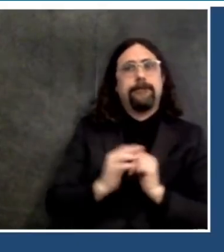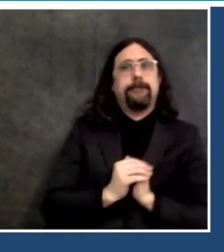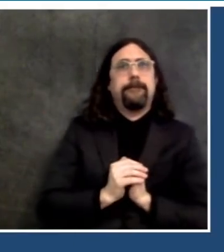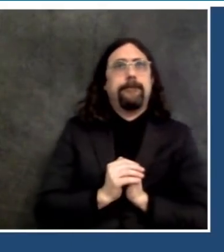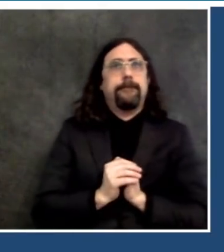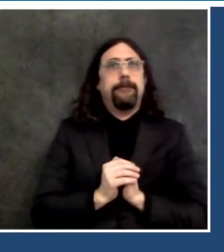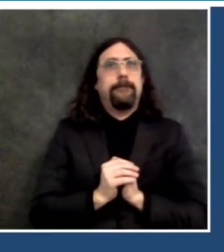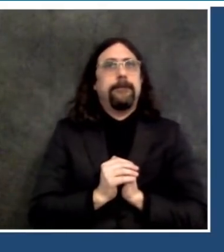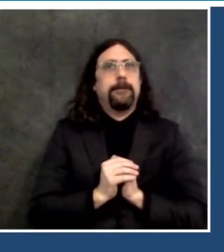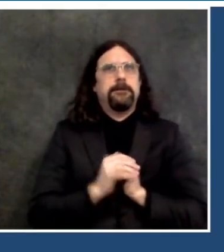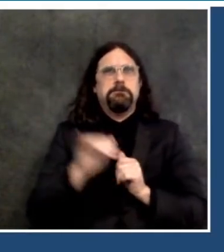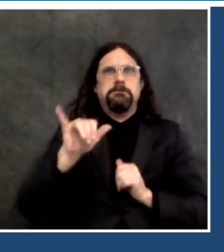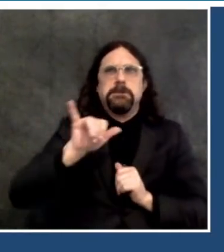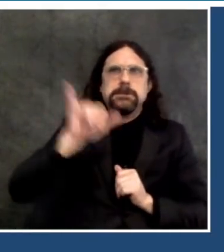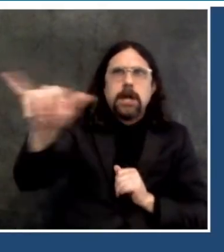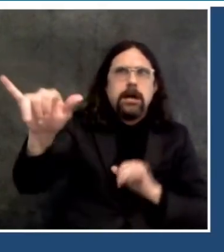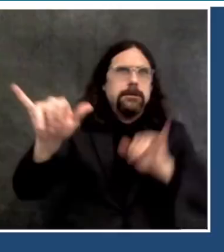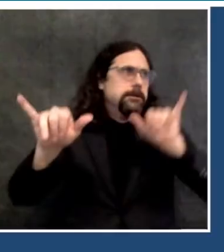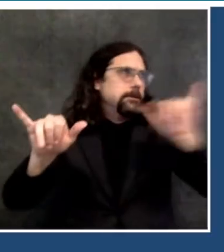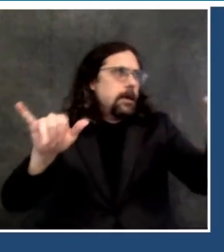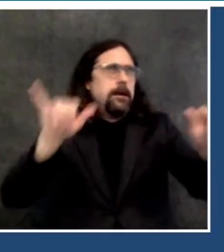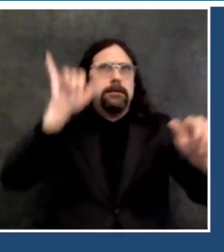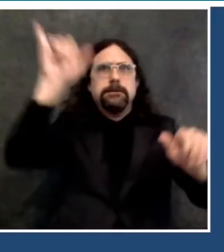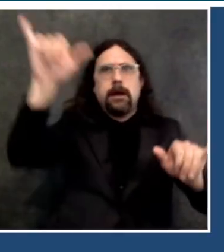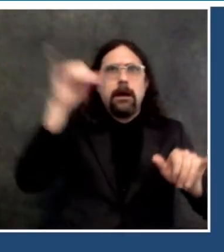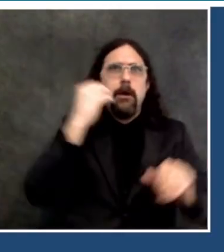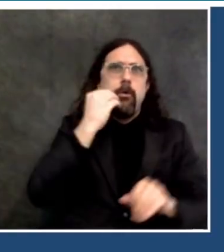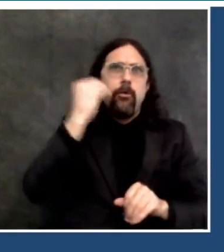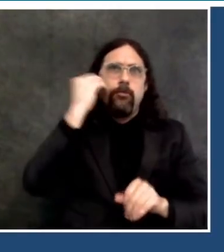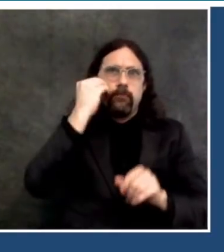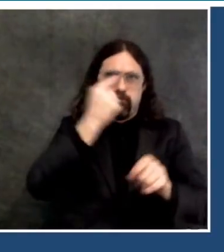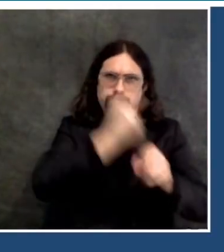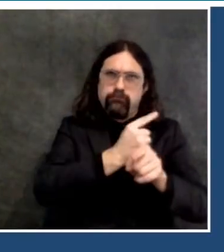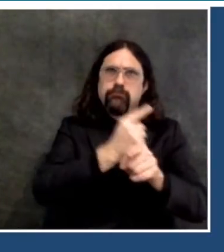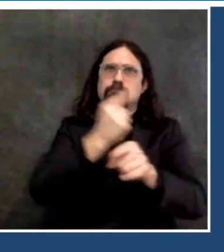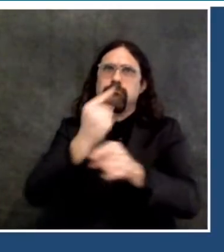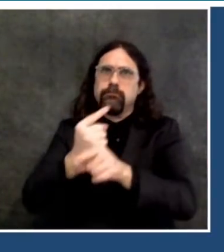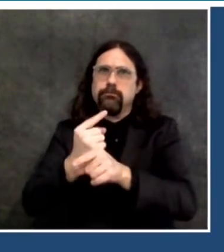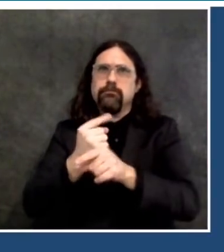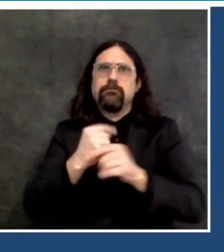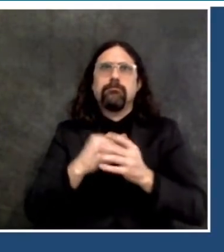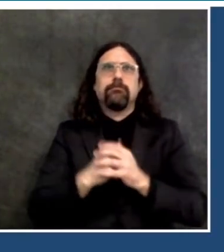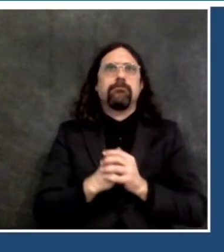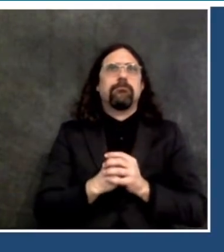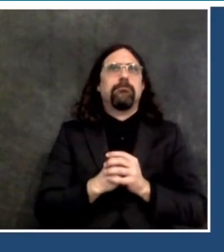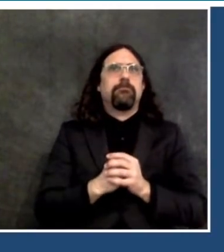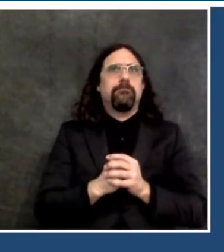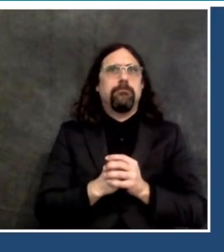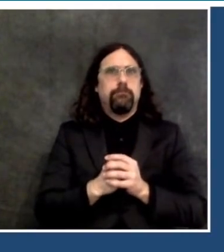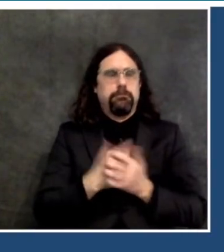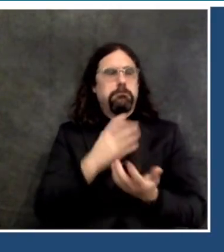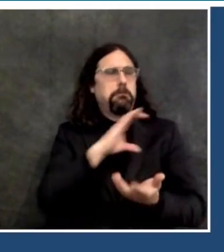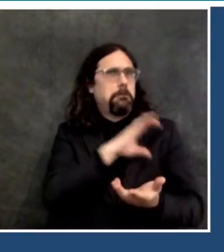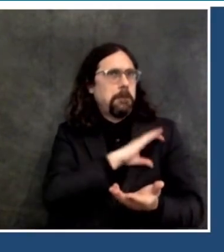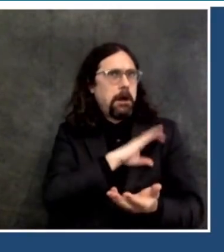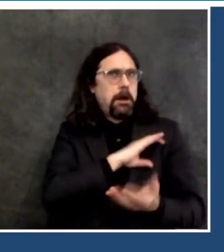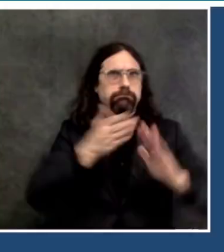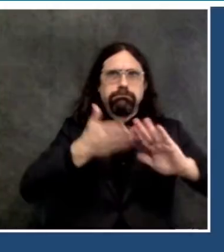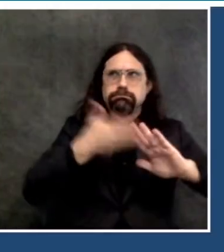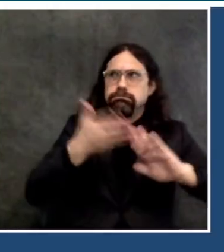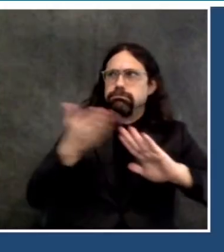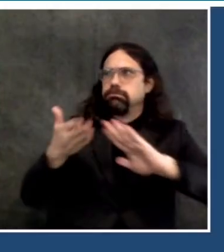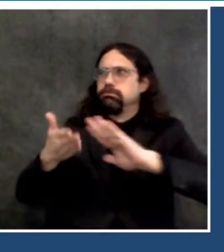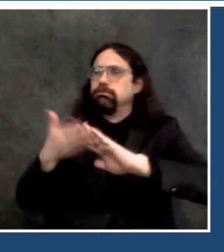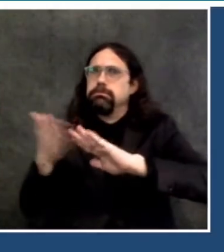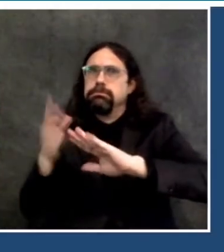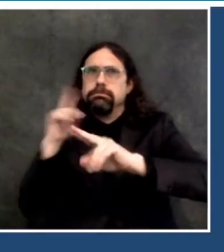and we have strong enforcement through the NYPD and other agencies, and we're even now at the point of fining people who do not abide by